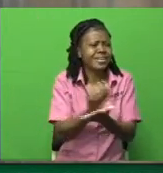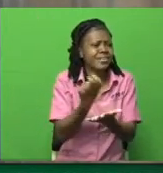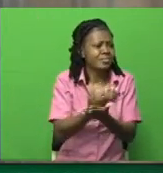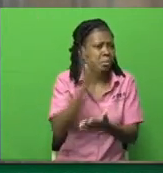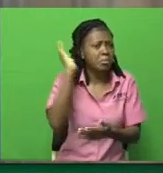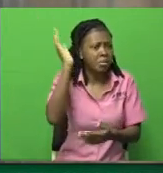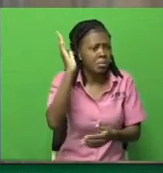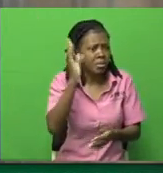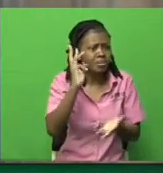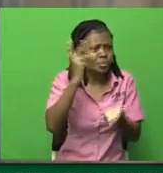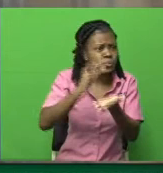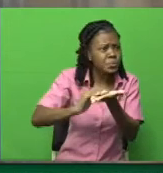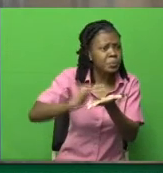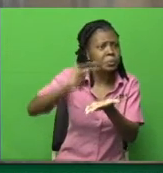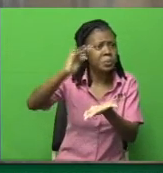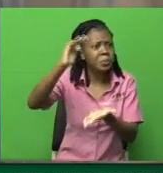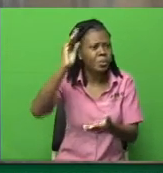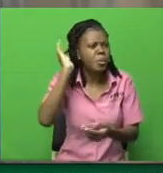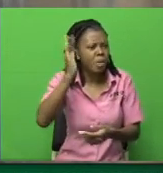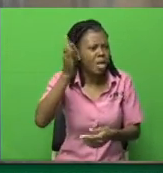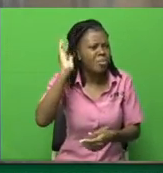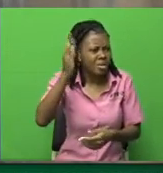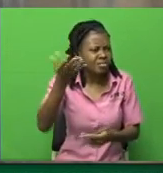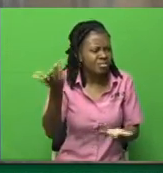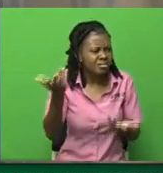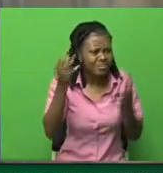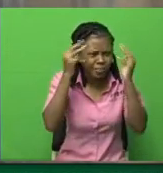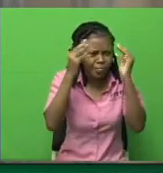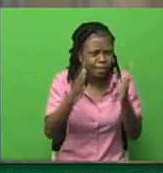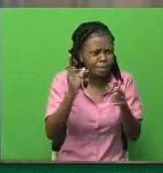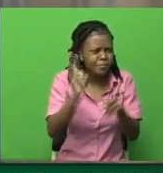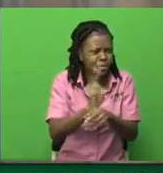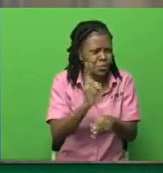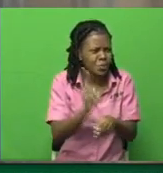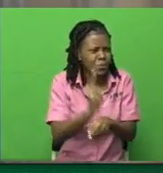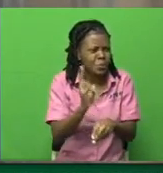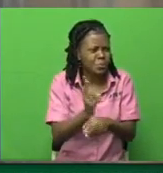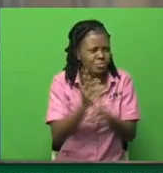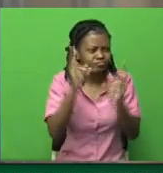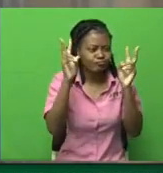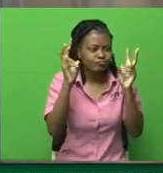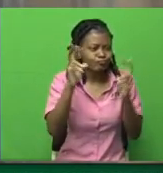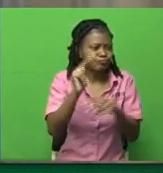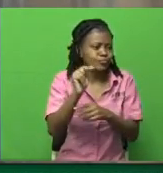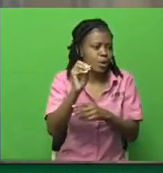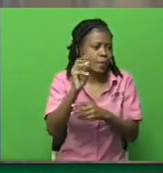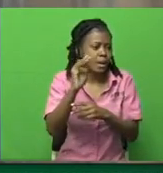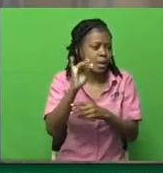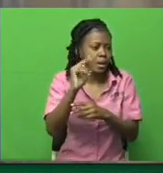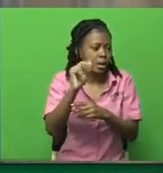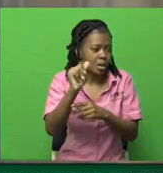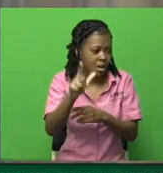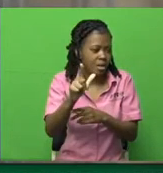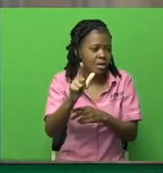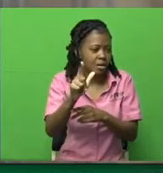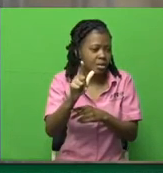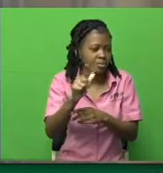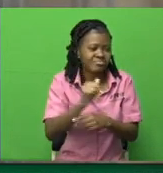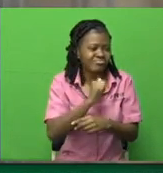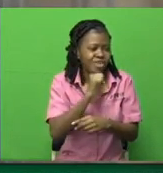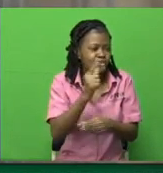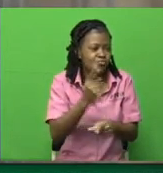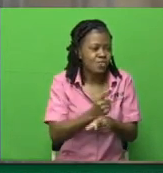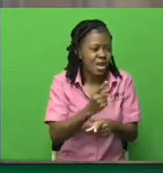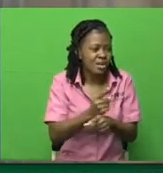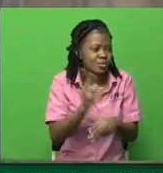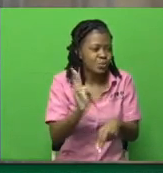sustainable growth that year the minister used the nominal detail which as I said is misleading to be used